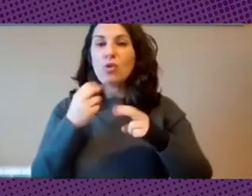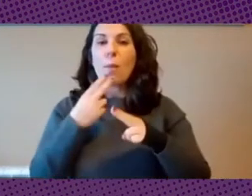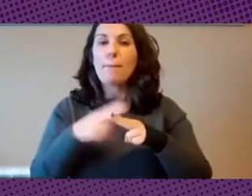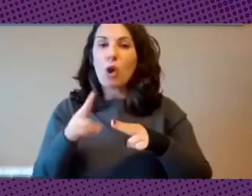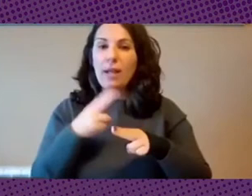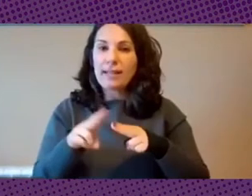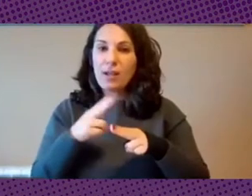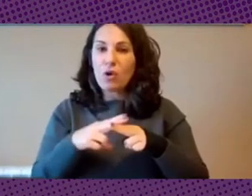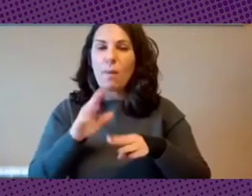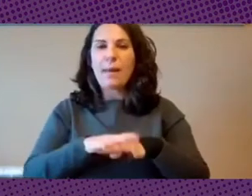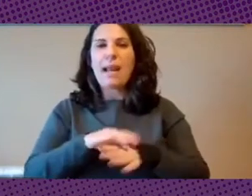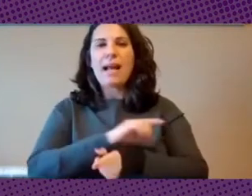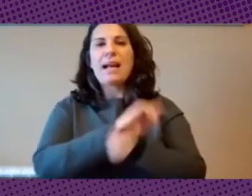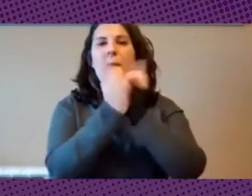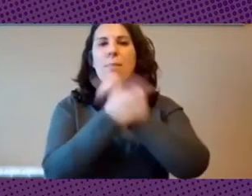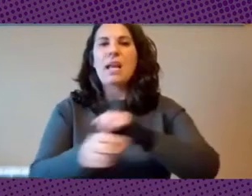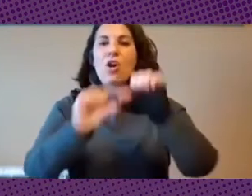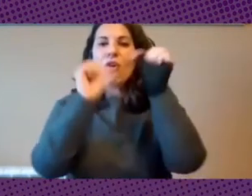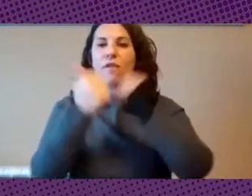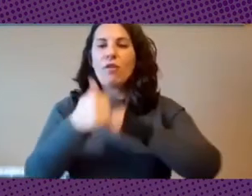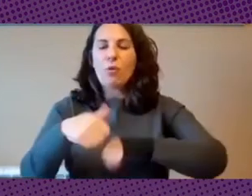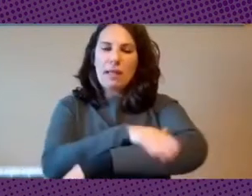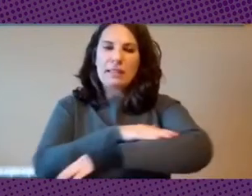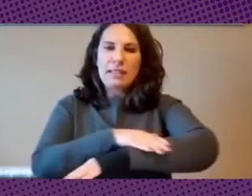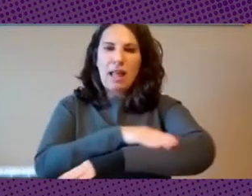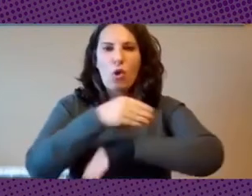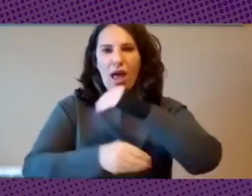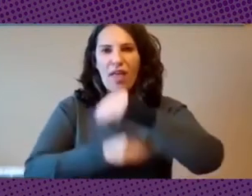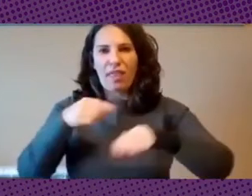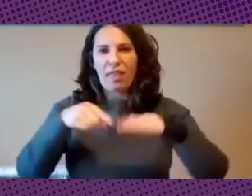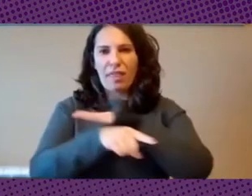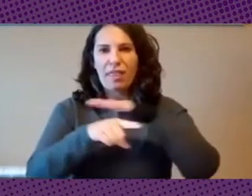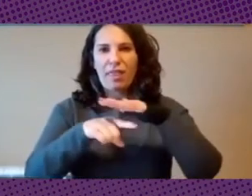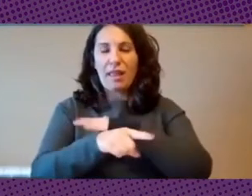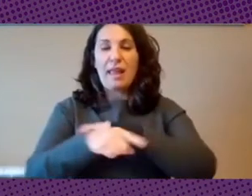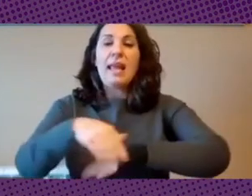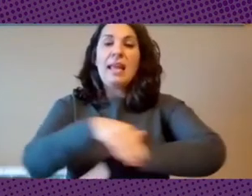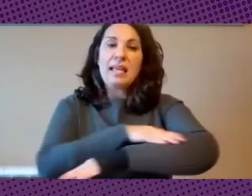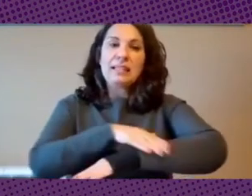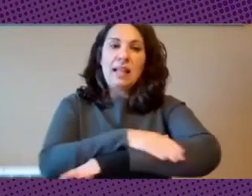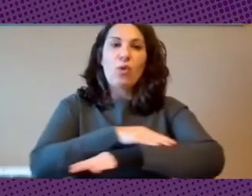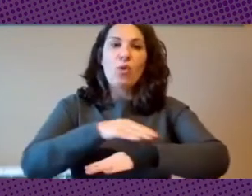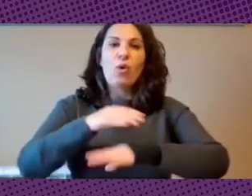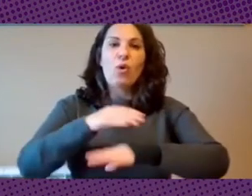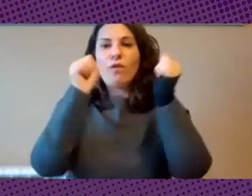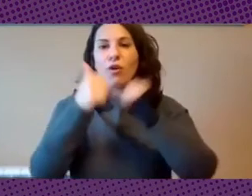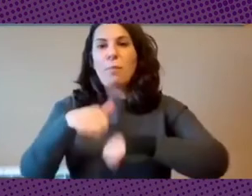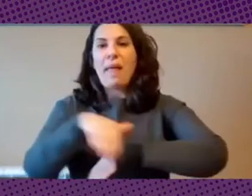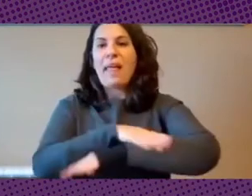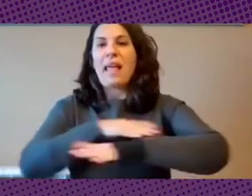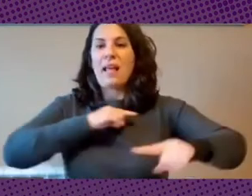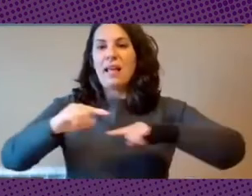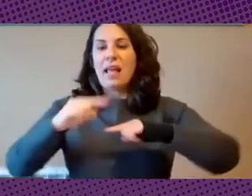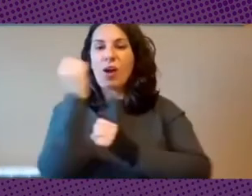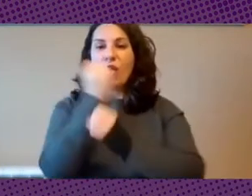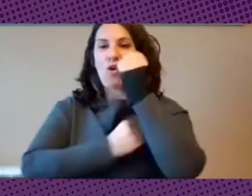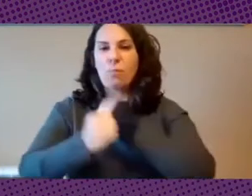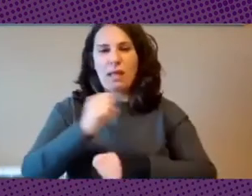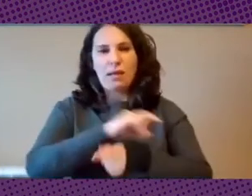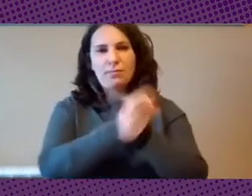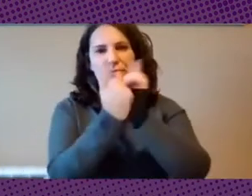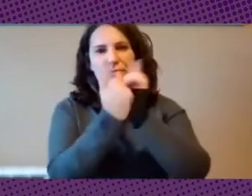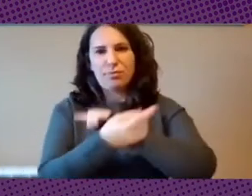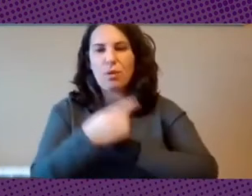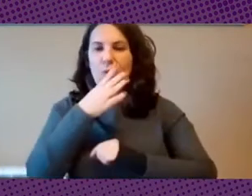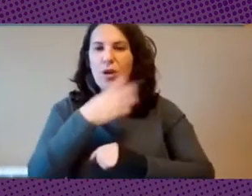and the state governs the economy. It asks it to assume more and more de-risking, right, more